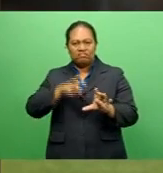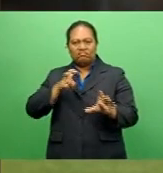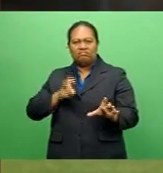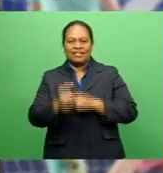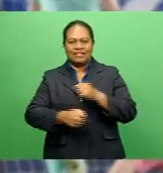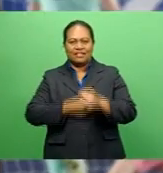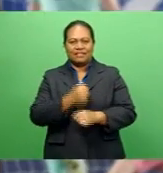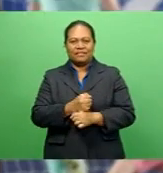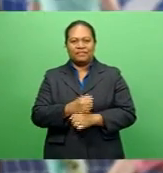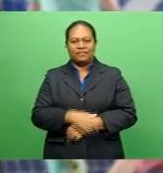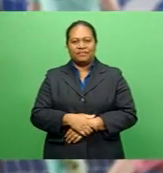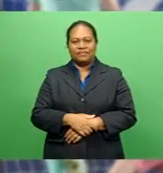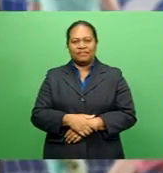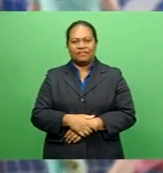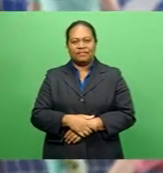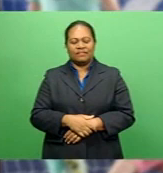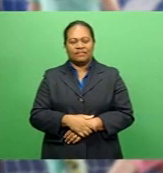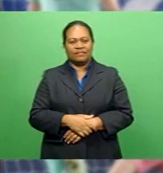Leicester Tigers.